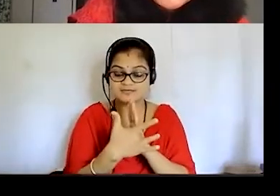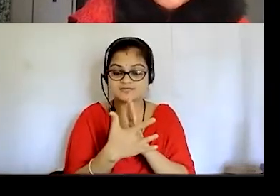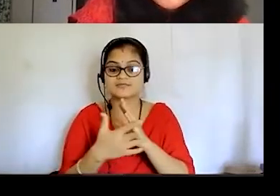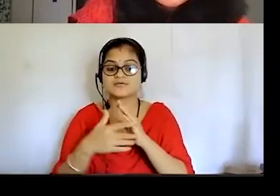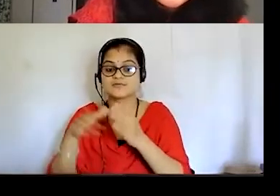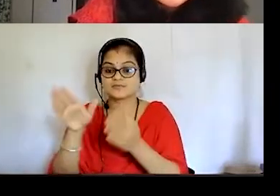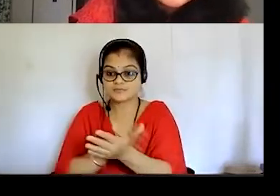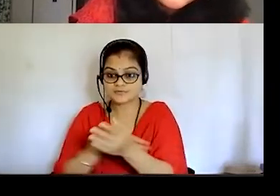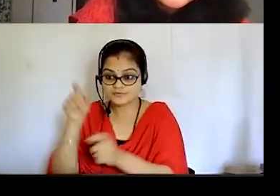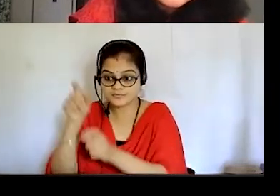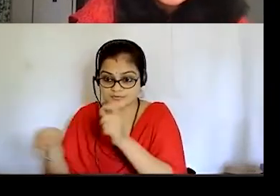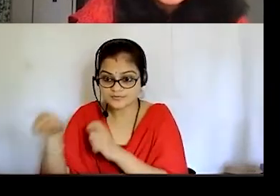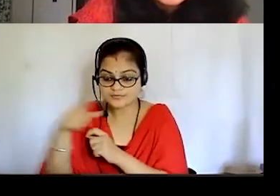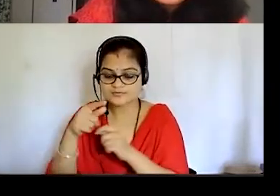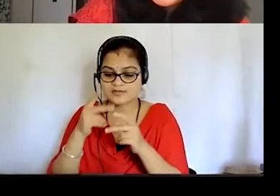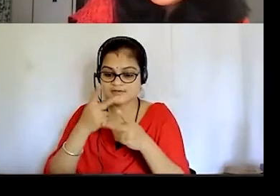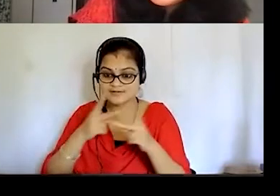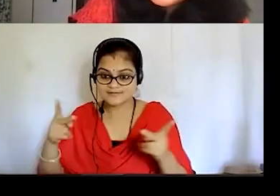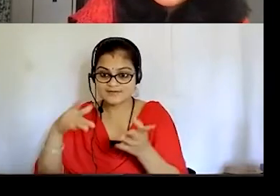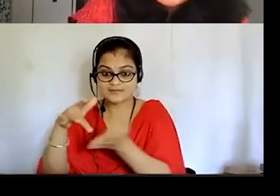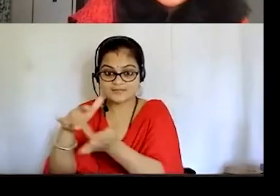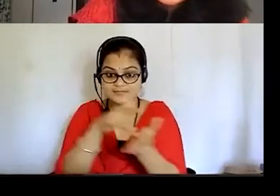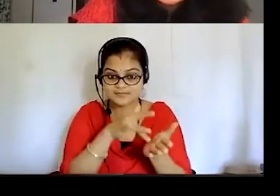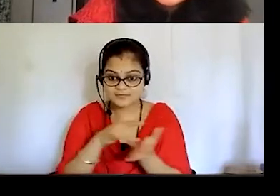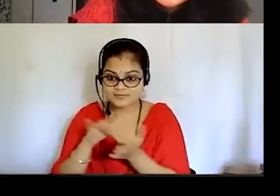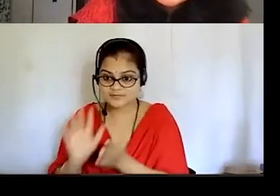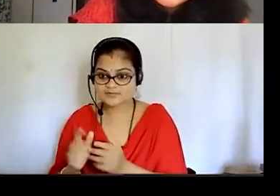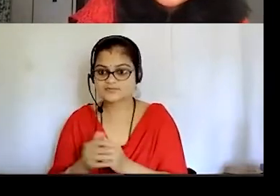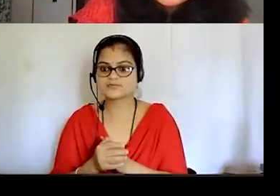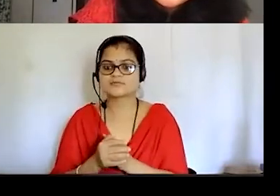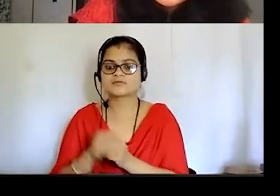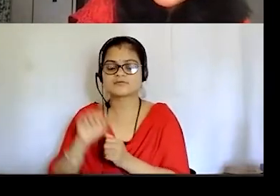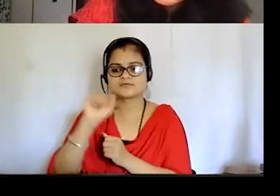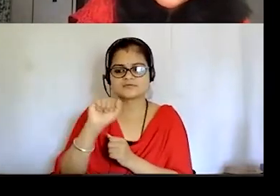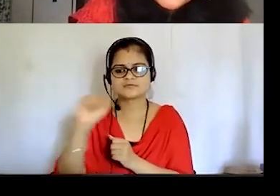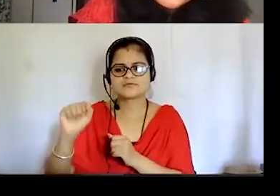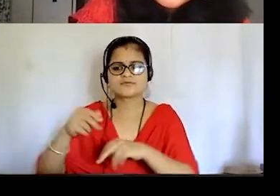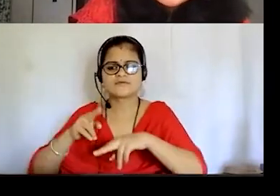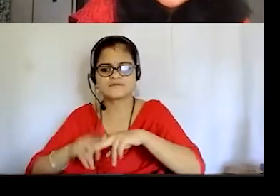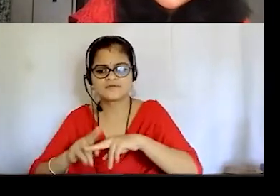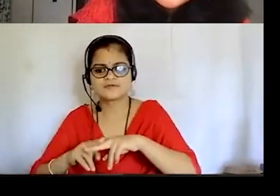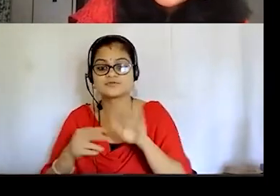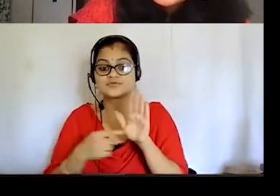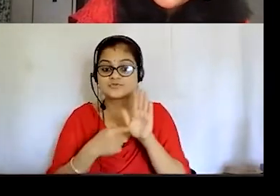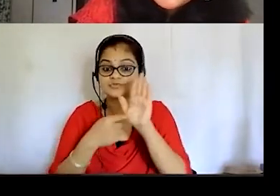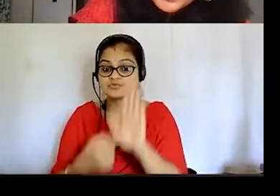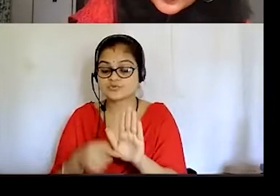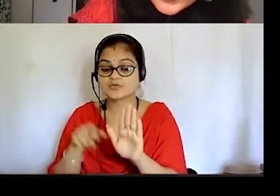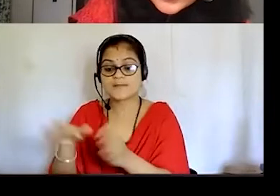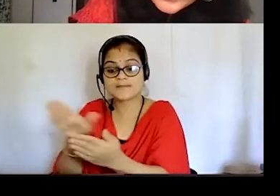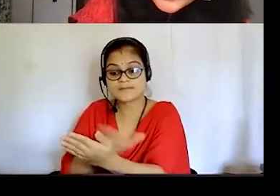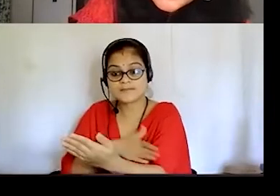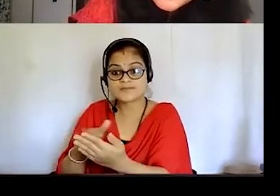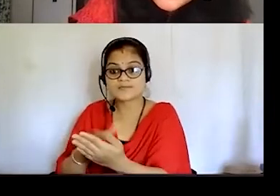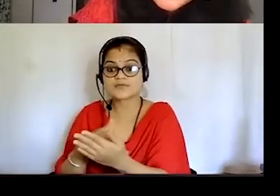musicians performing at different stages, and cross-pollination of styles thereof, has shown that music is both